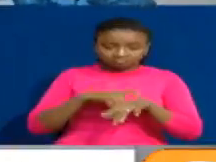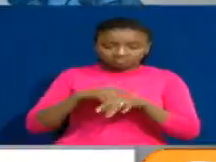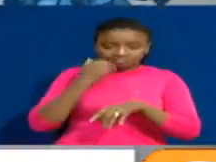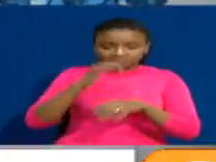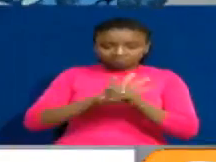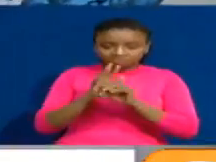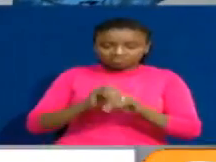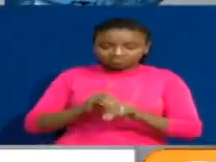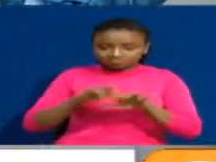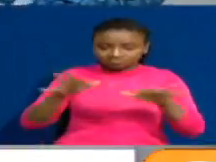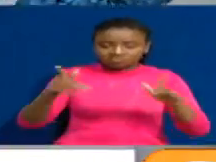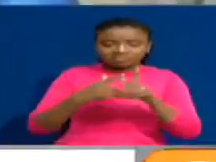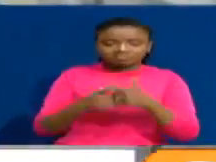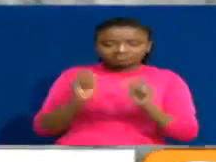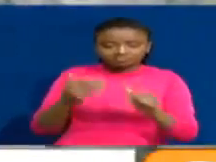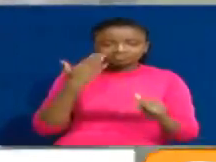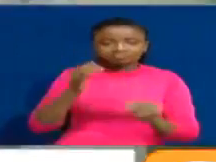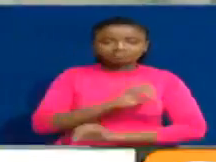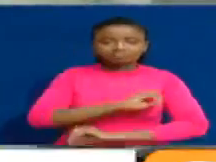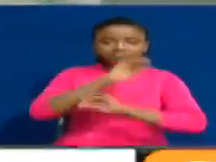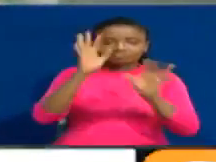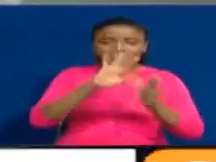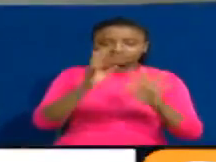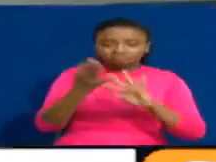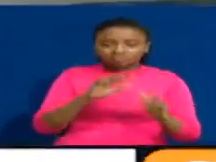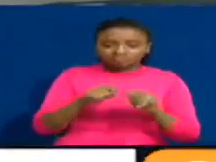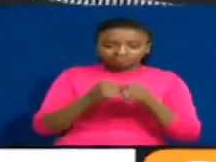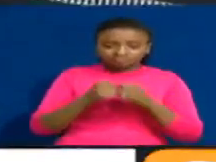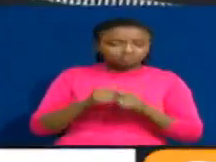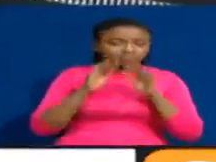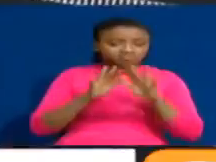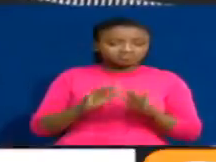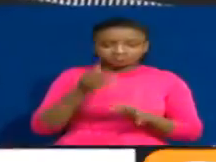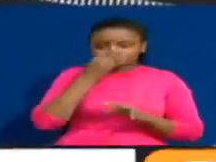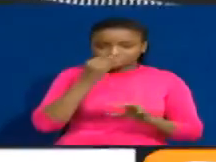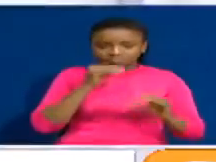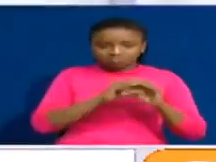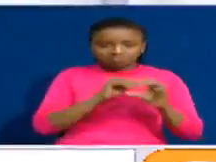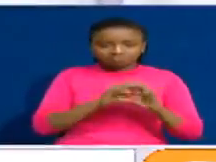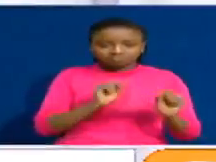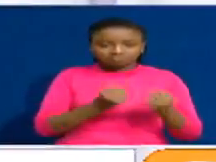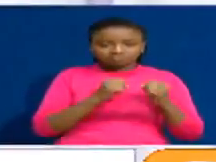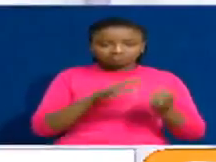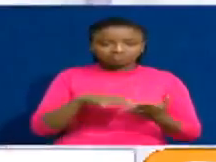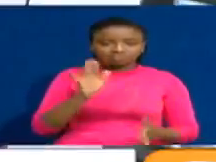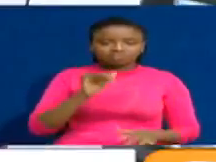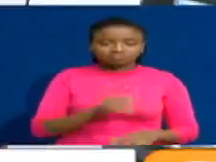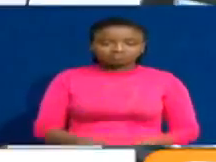spreads, the more the variants appear. It is important for Kenya to heavily invest in this. Dorcas Wangira, Citizen TV, Nairobi.